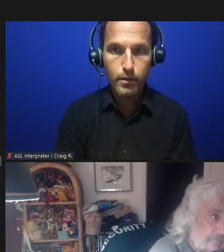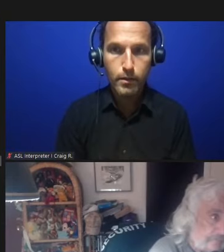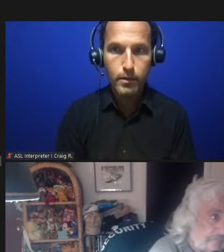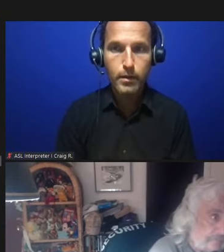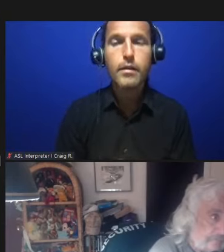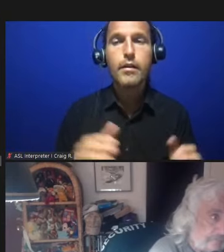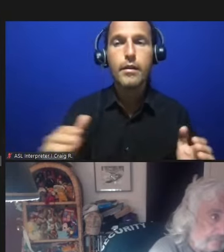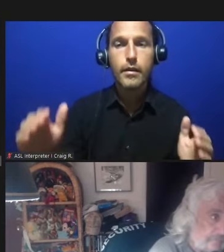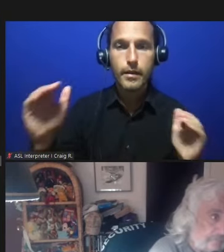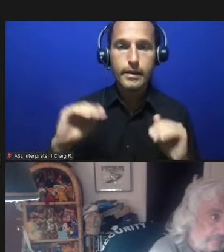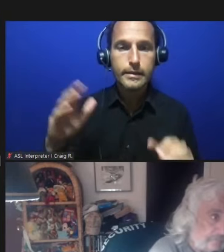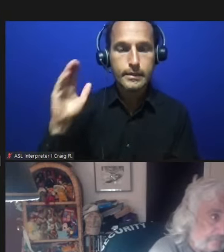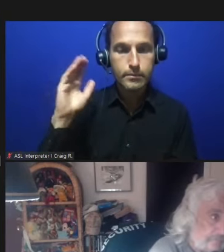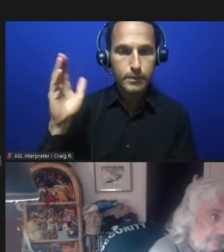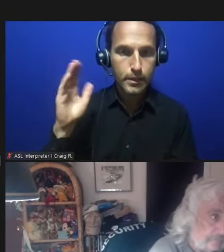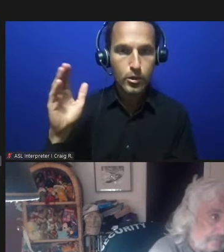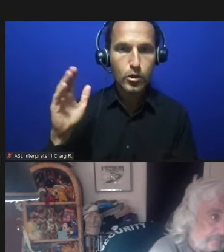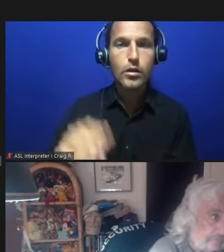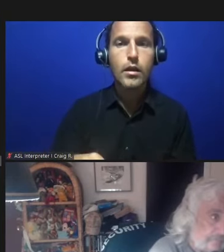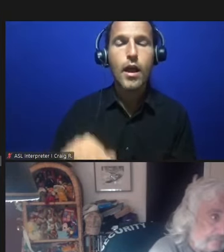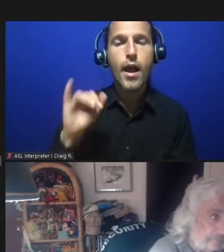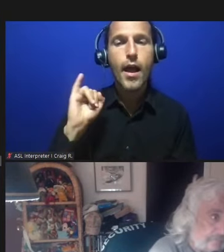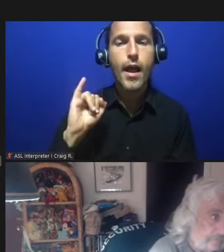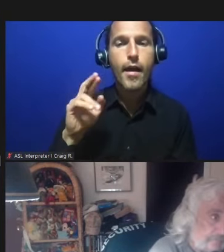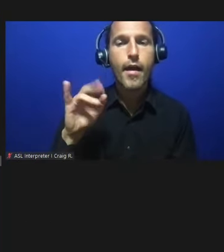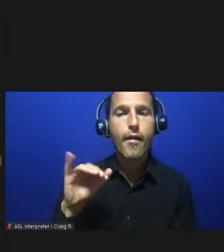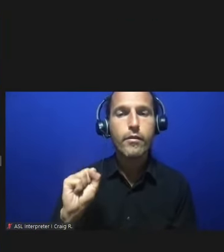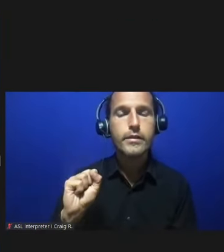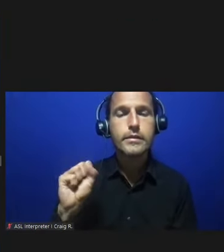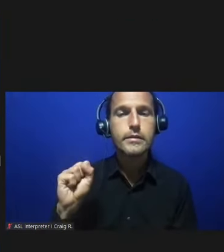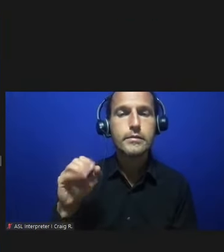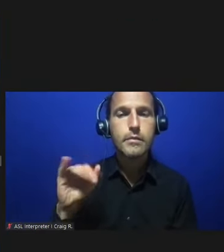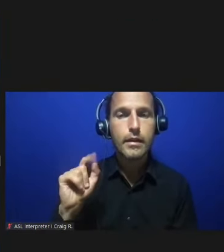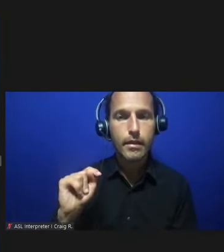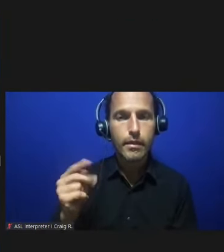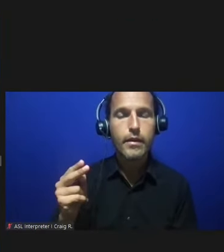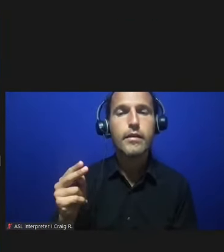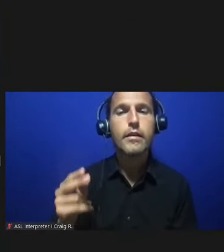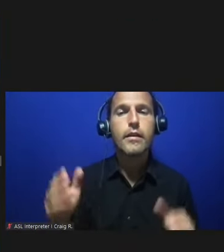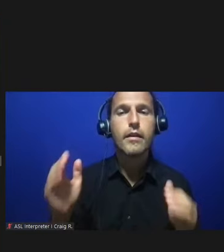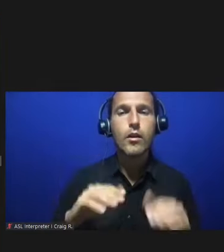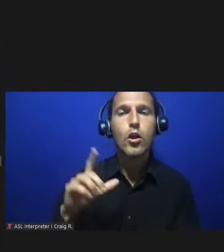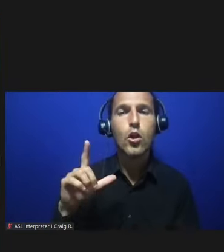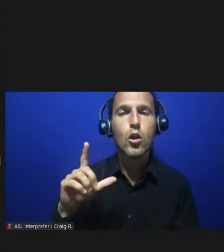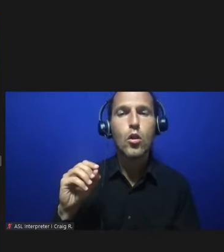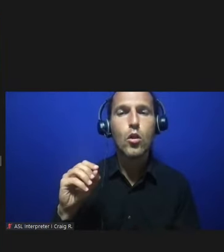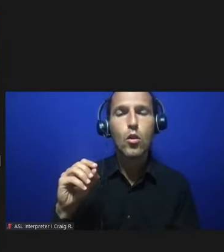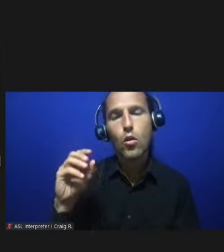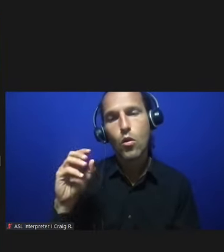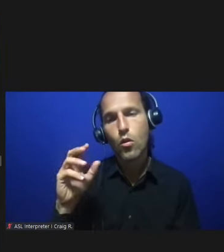Our next speaker is Iris Smith, followed by Lauren Shapiro.